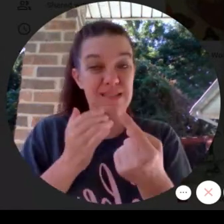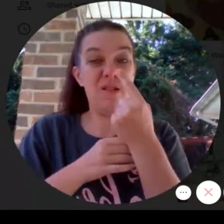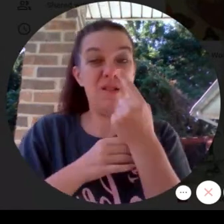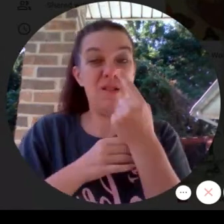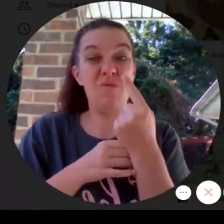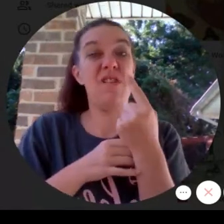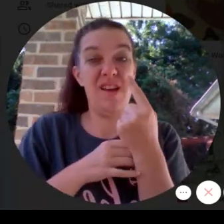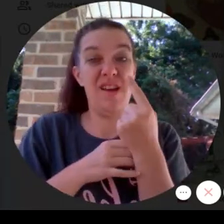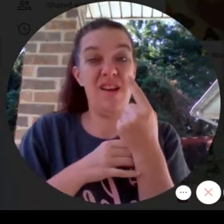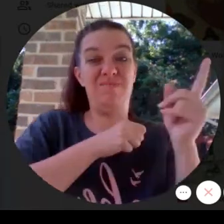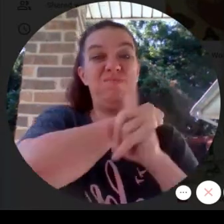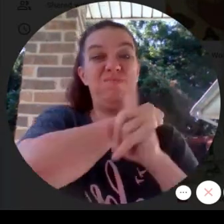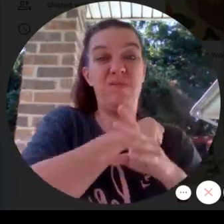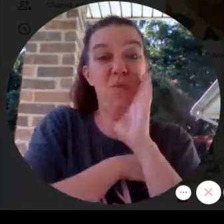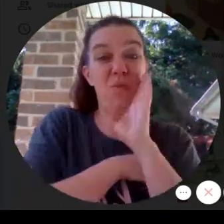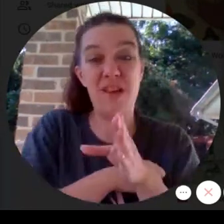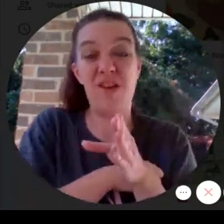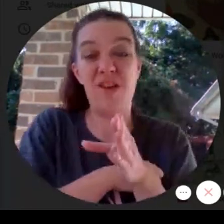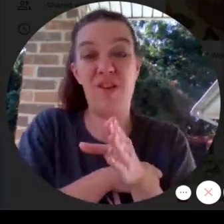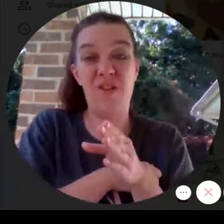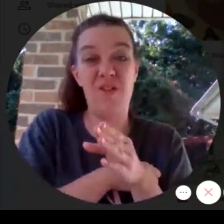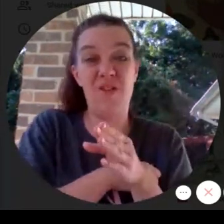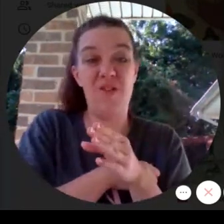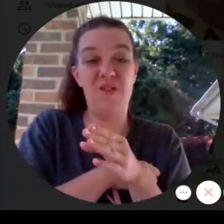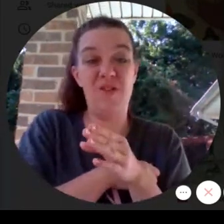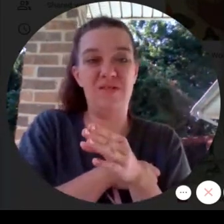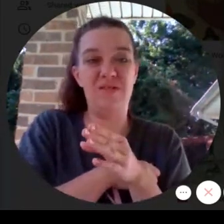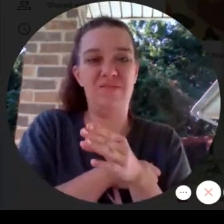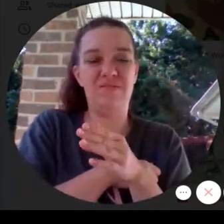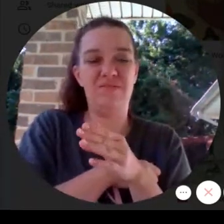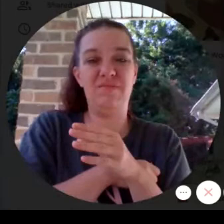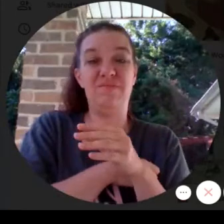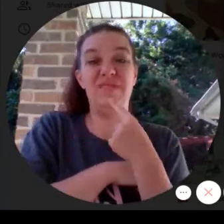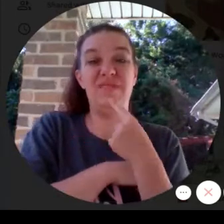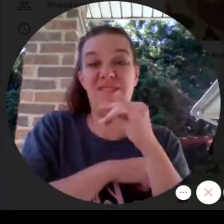said Josh. "This is getting my sash all wet."